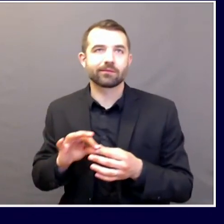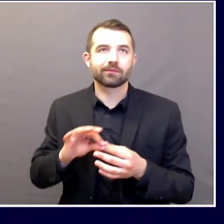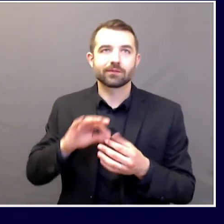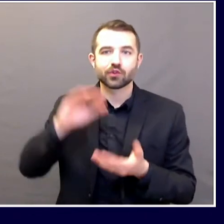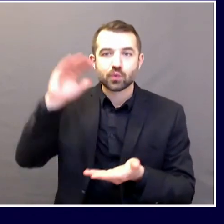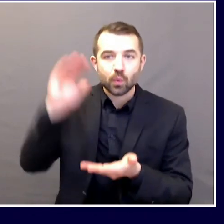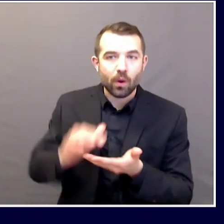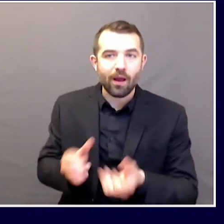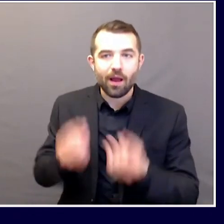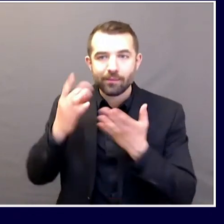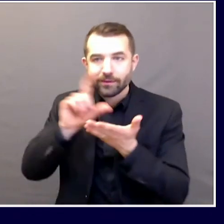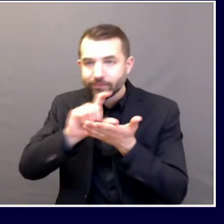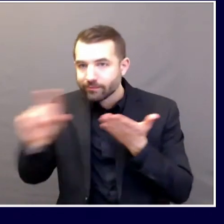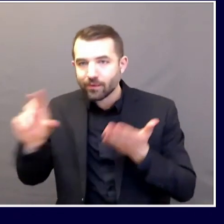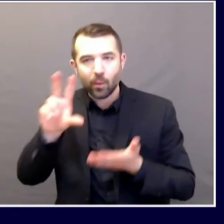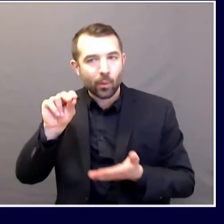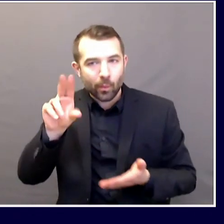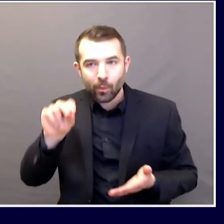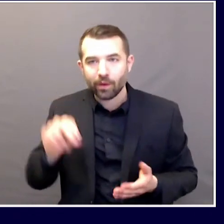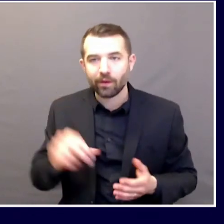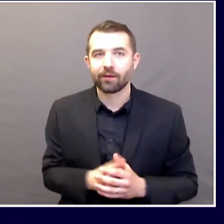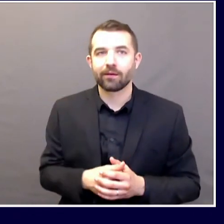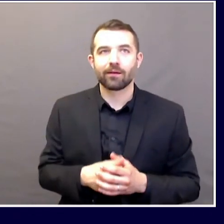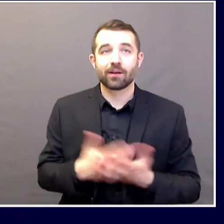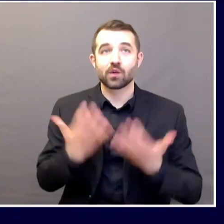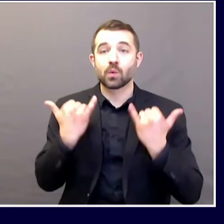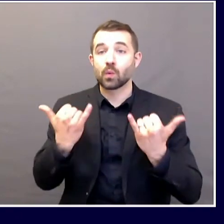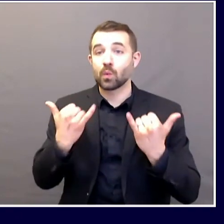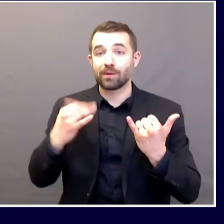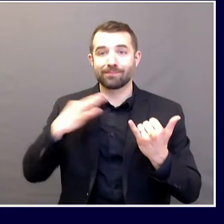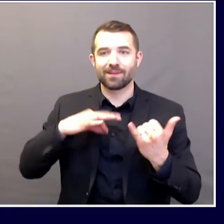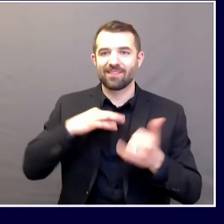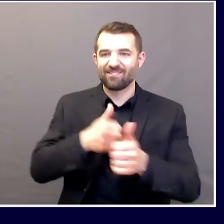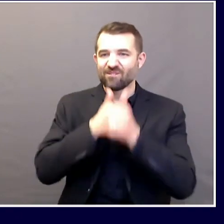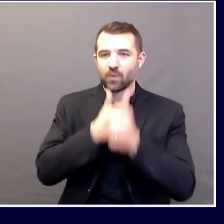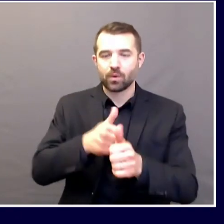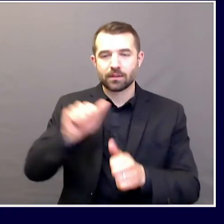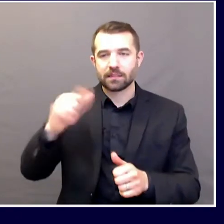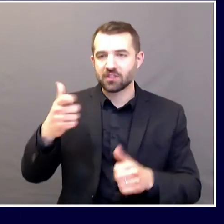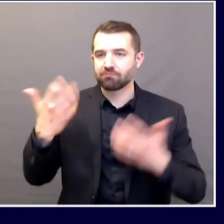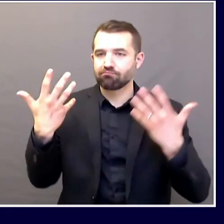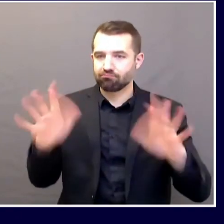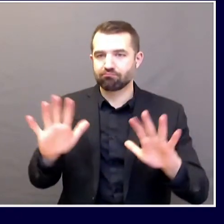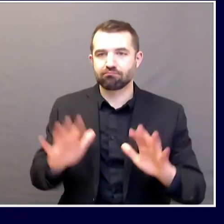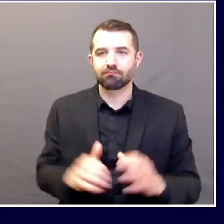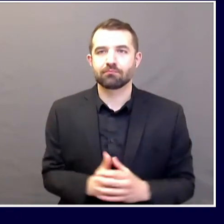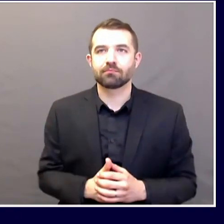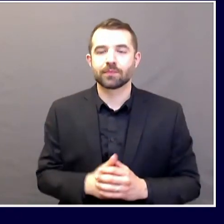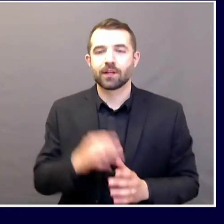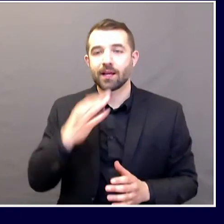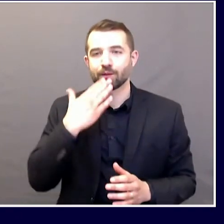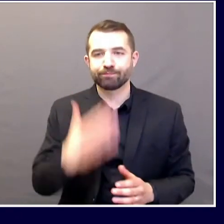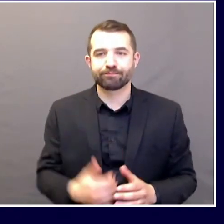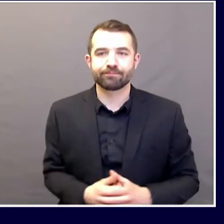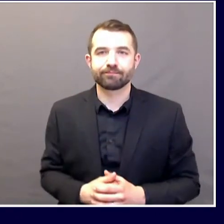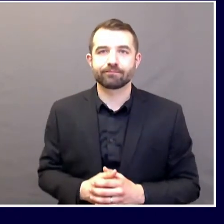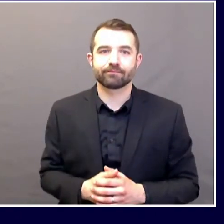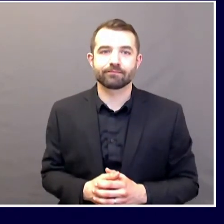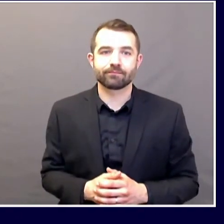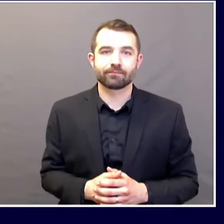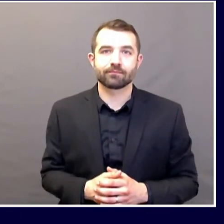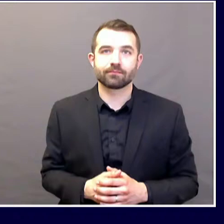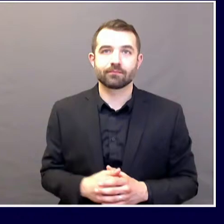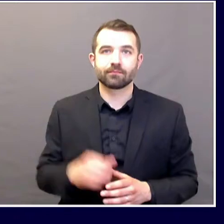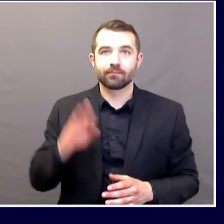to where we are right now. Thank you. Thanks, Evan. Over to Brian Sullivan. Thanks,